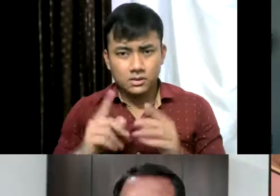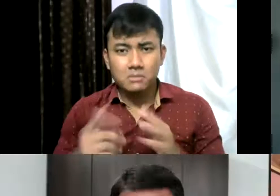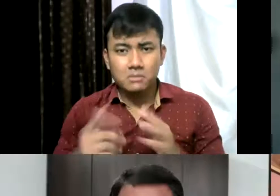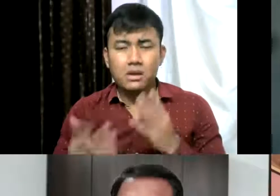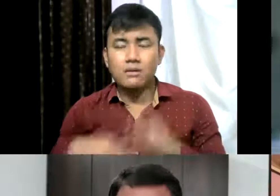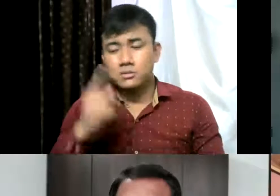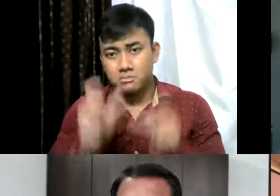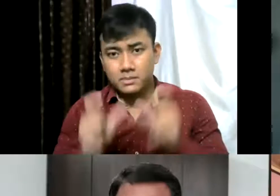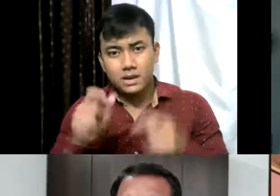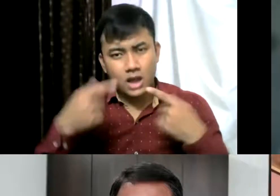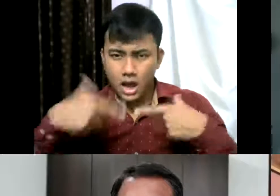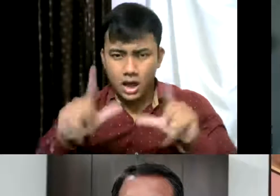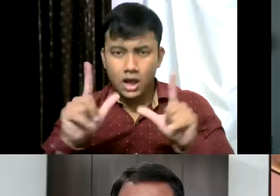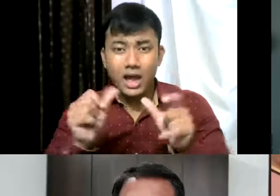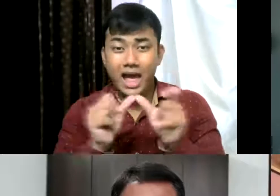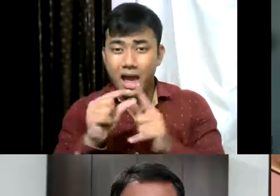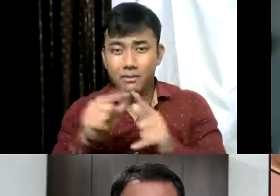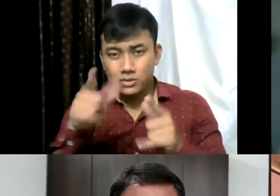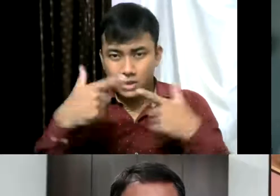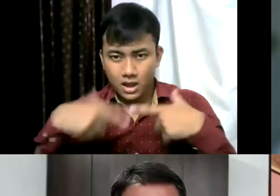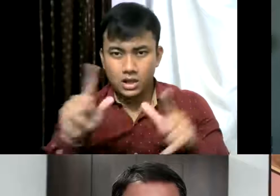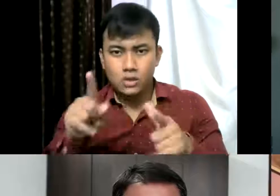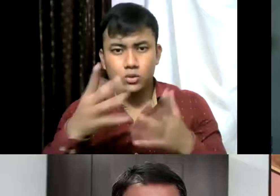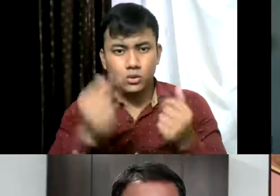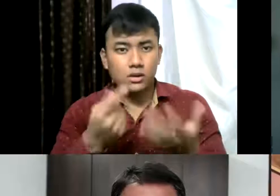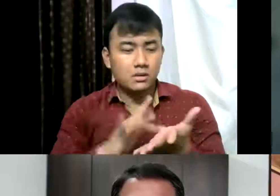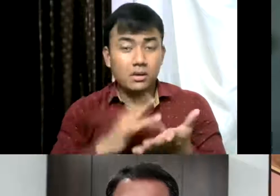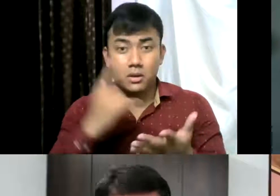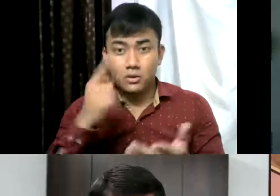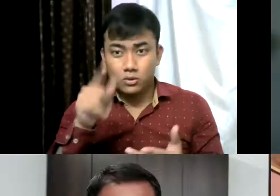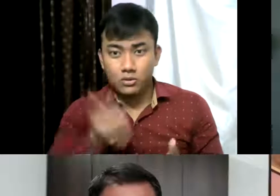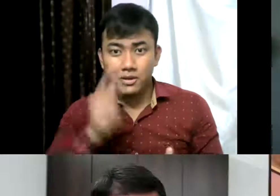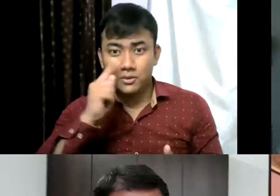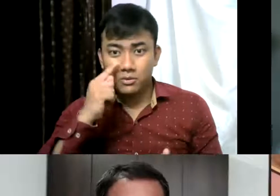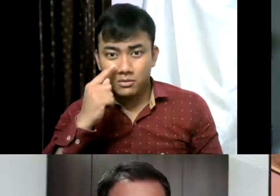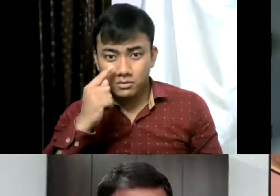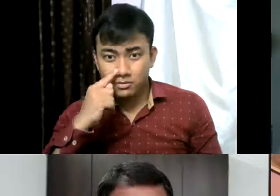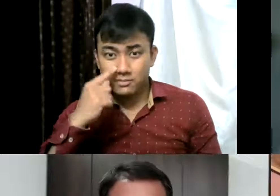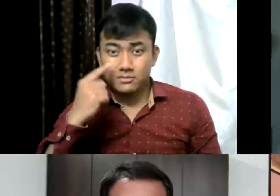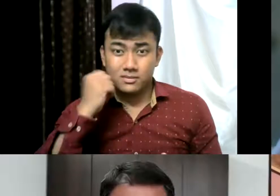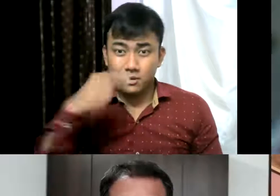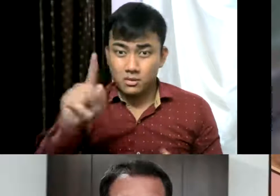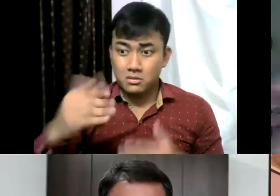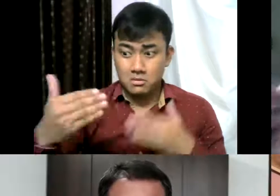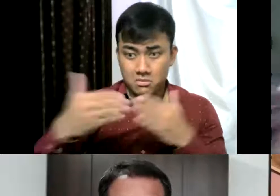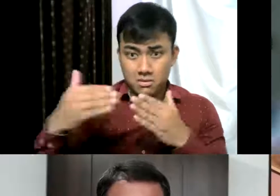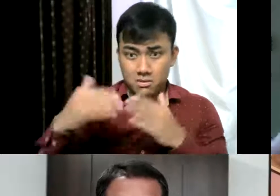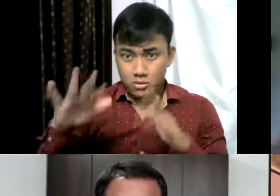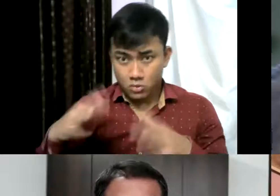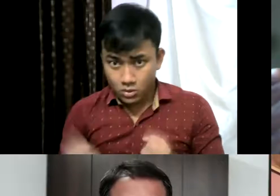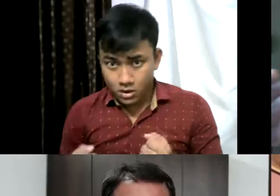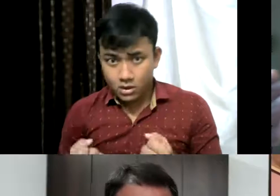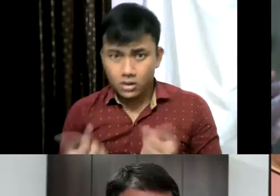want. Do I want others to be able to approach me, or do I want to be the only one who approaches first, right? Because this would also then be taking